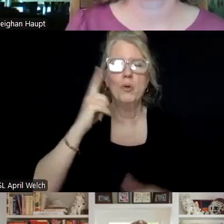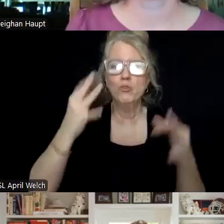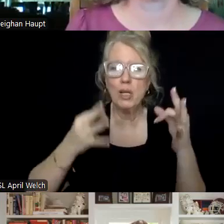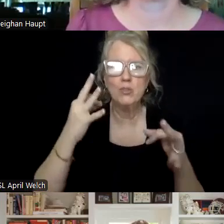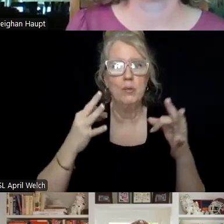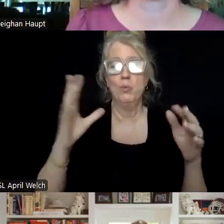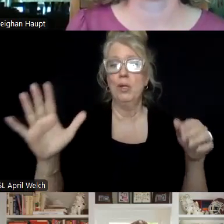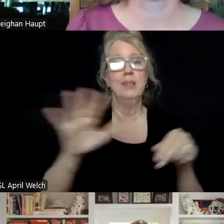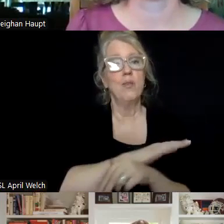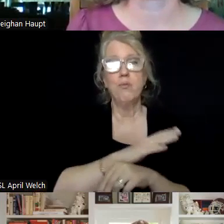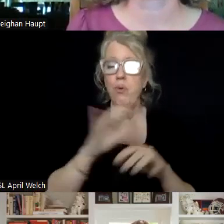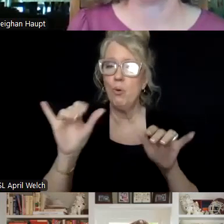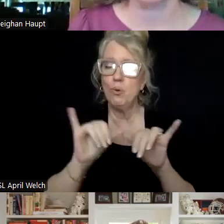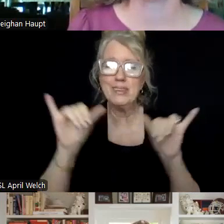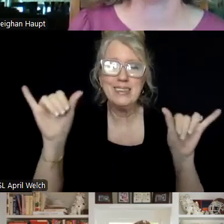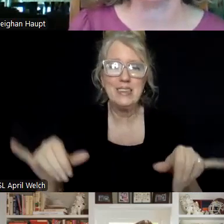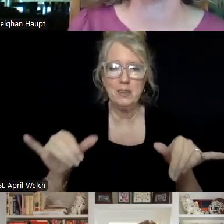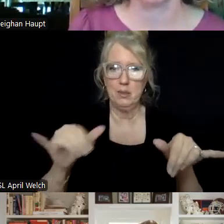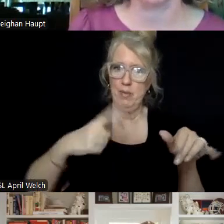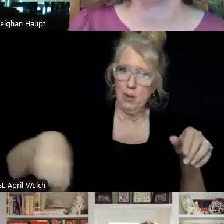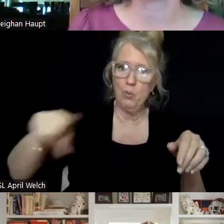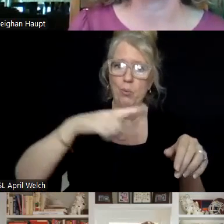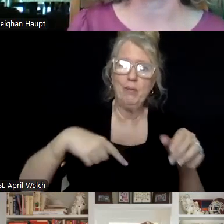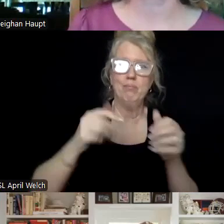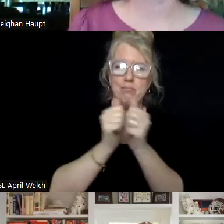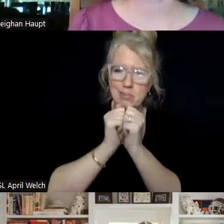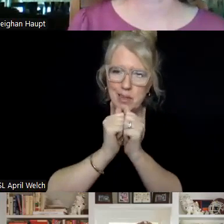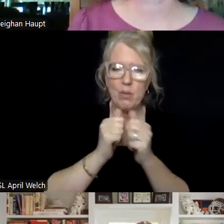whole system that we work together to move forward.